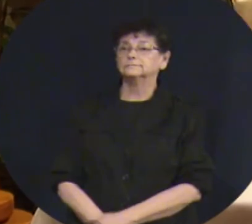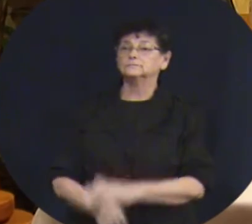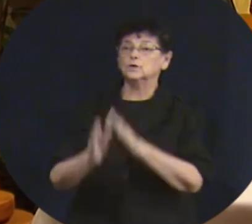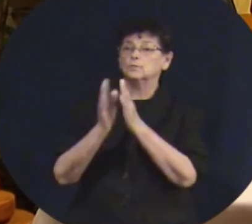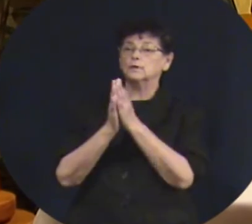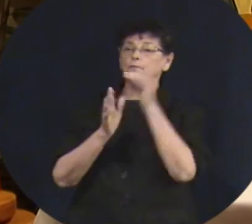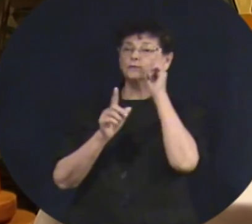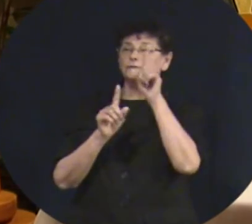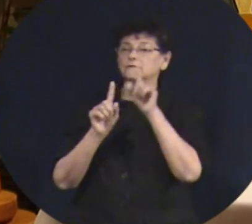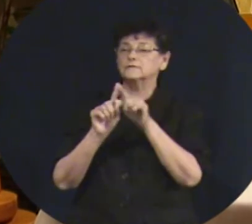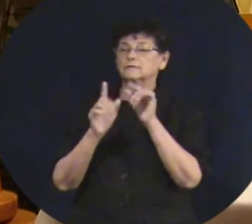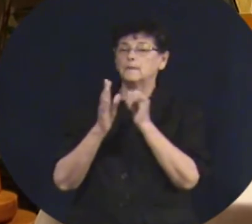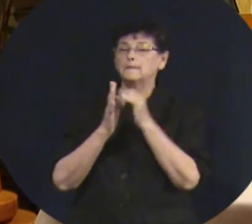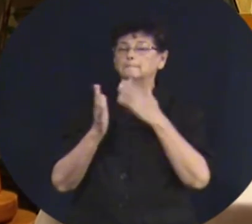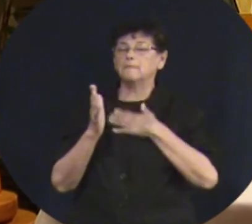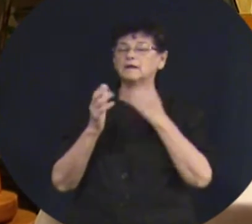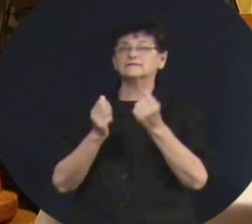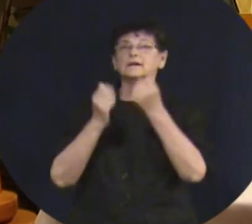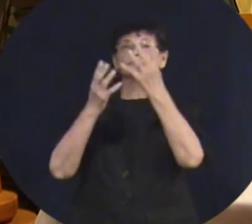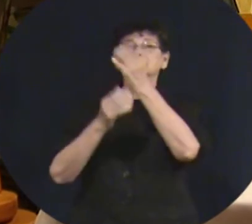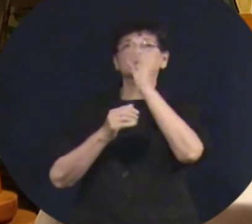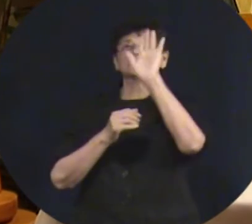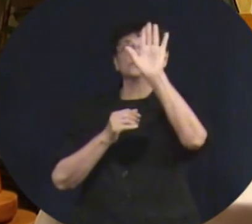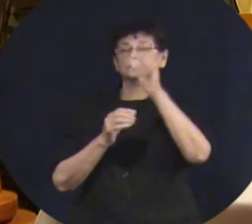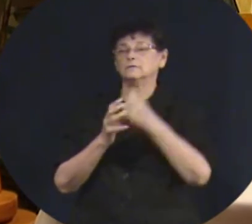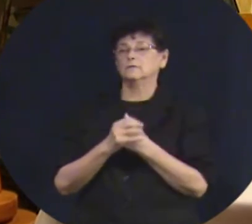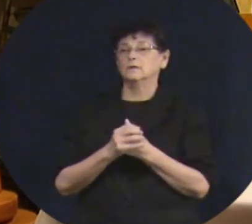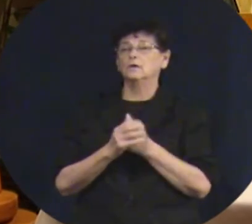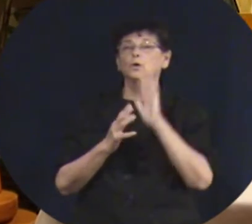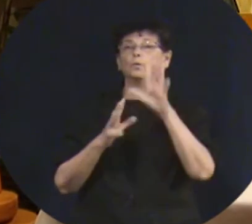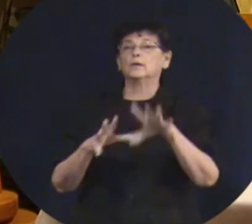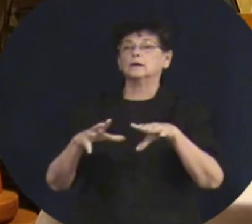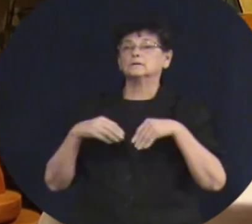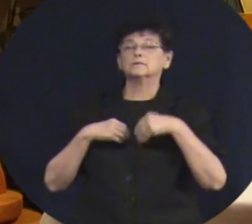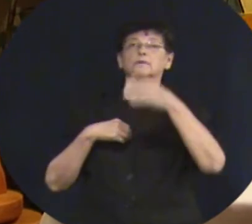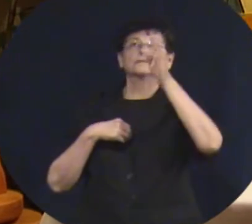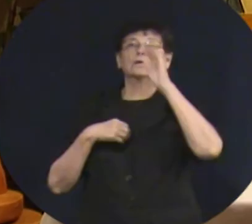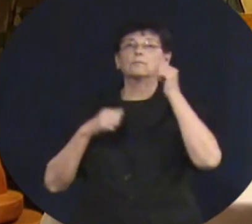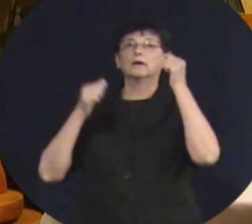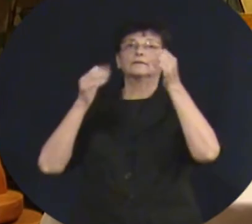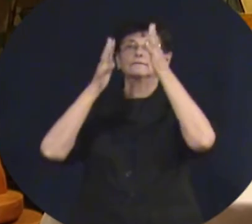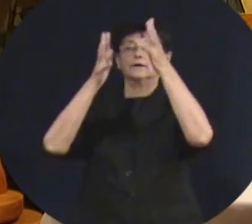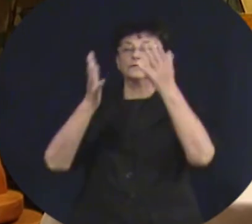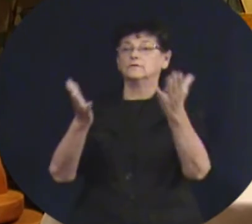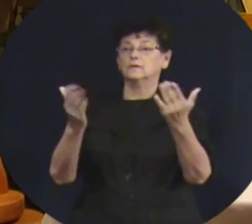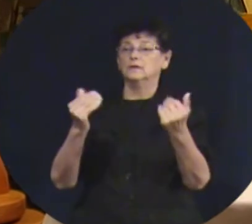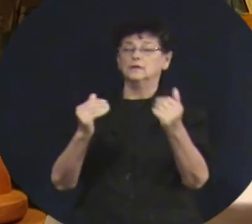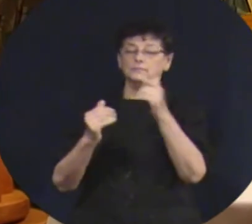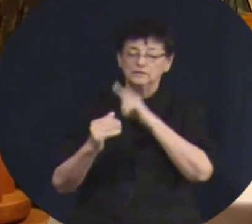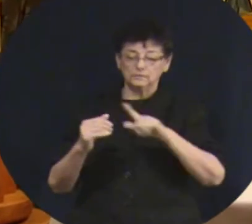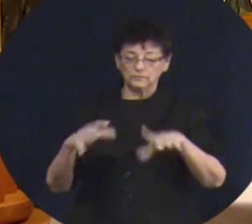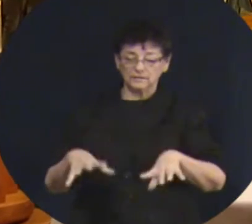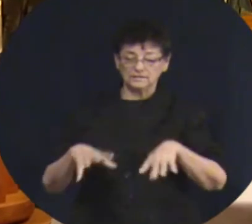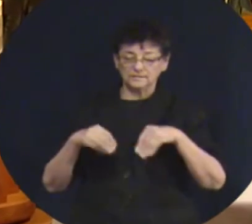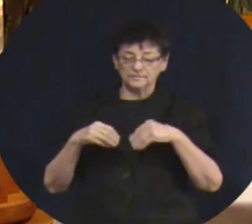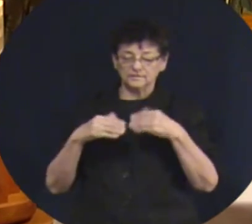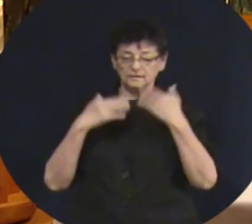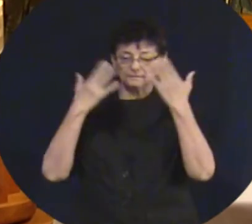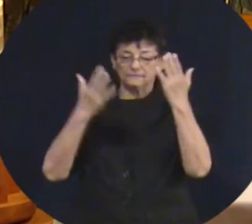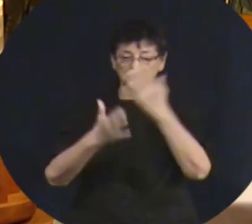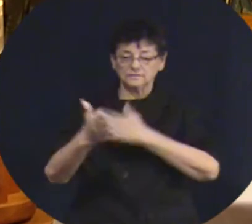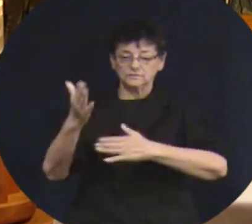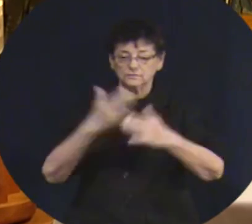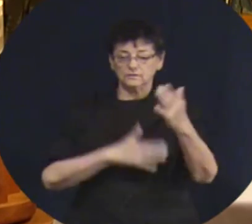Pray, brothers and sisters, that my sacrifice and yours may be acceptable to God, the Almighty Father. May the Lord accept